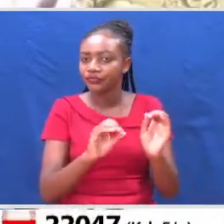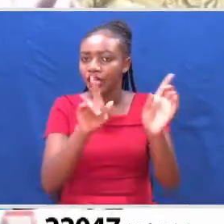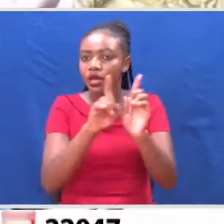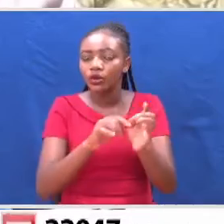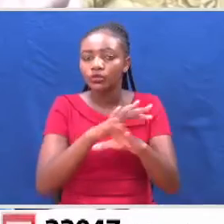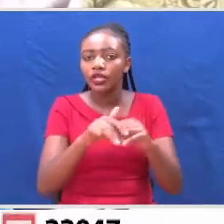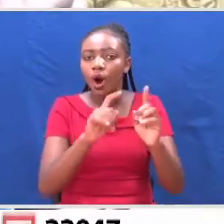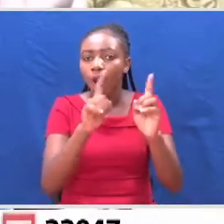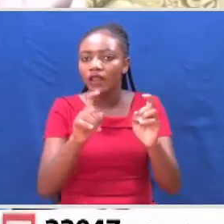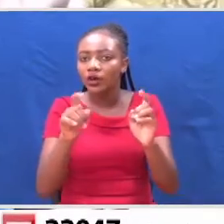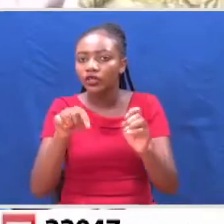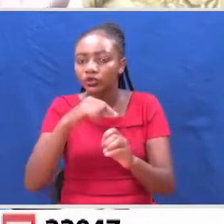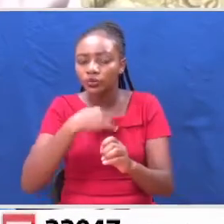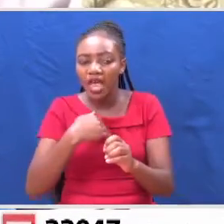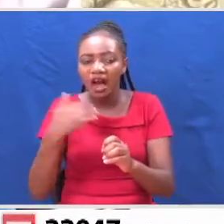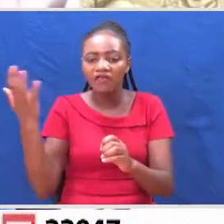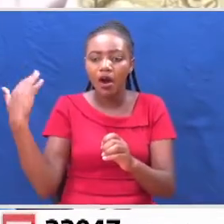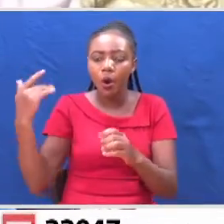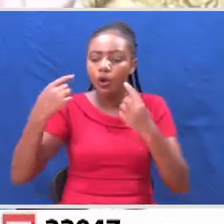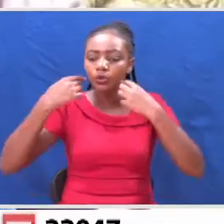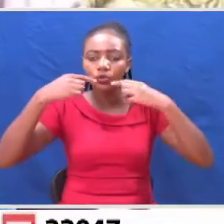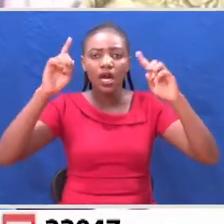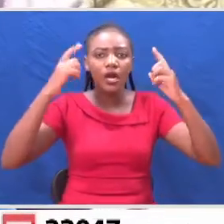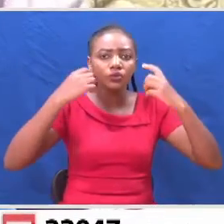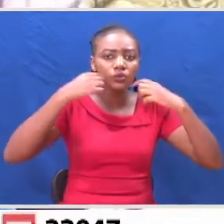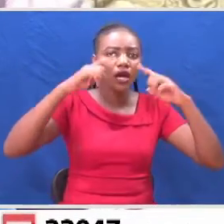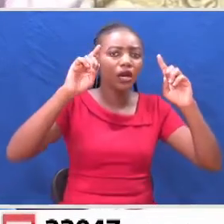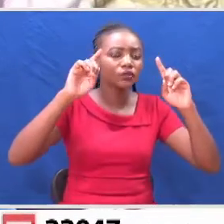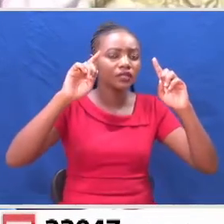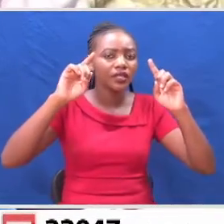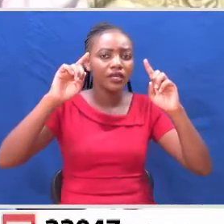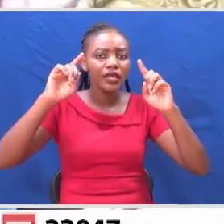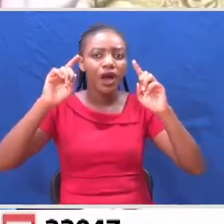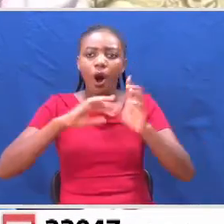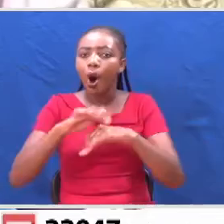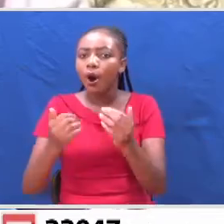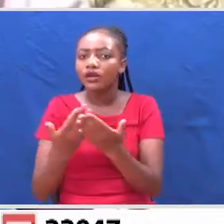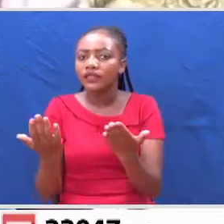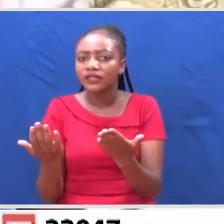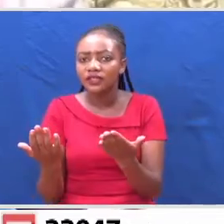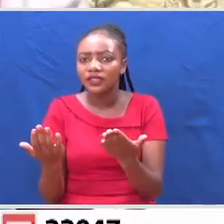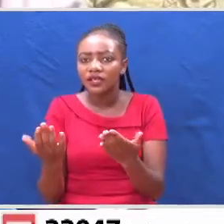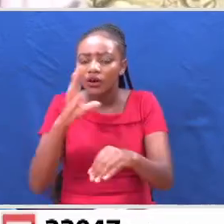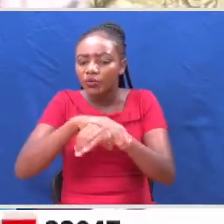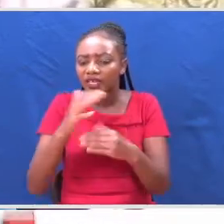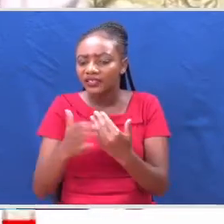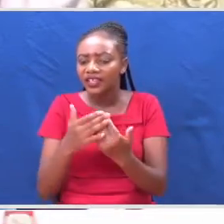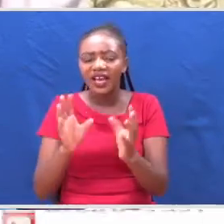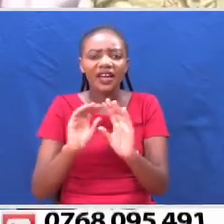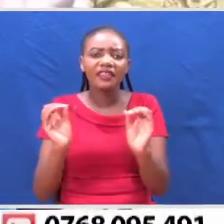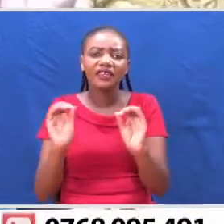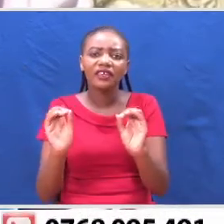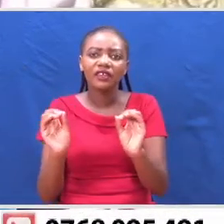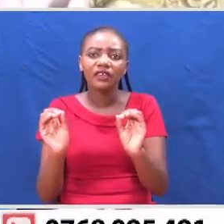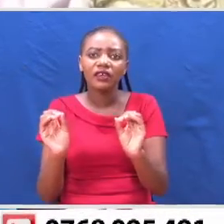patient that we have had to announce as COVID positive, none of them has not been attended by a medical laboratory officer.